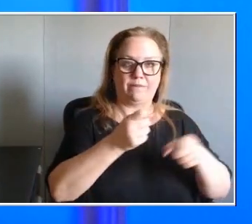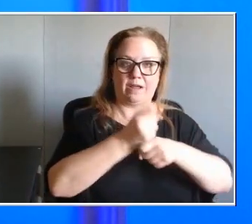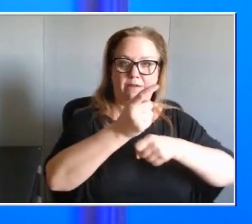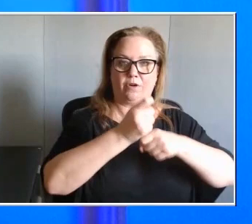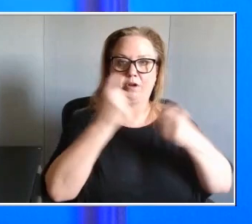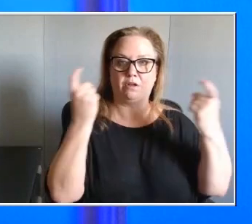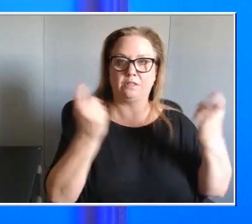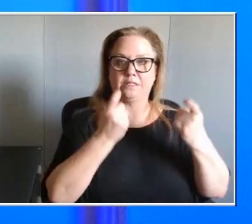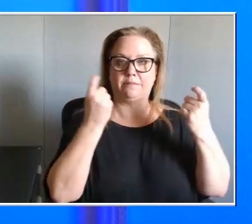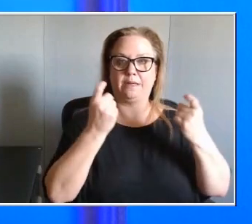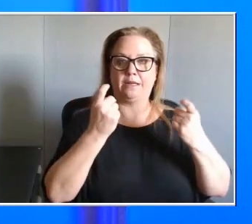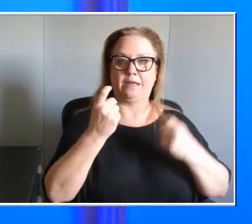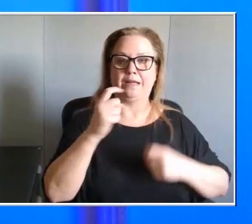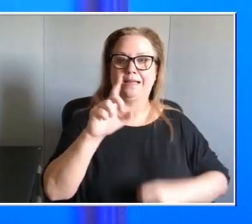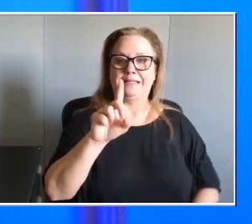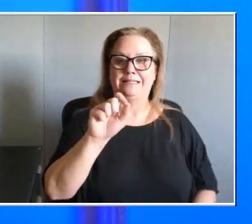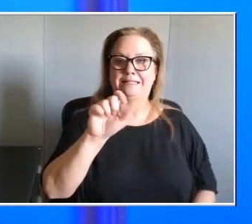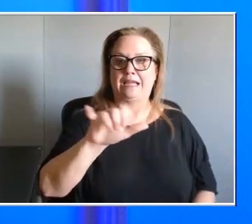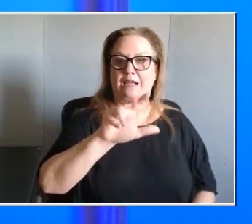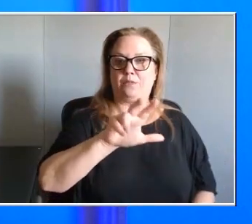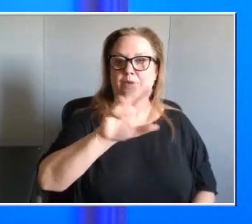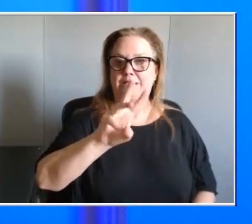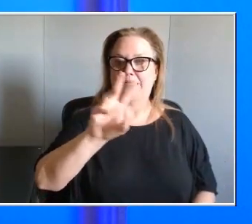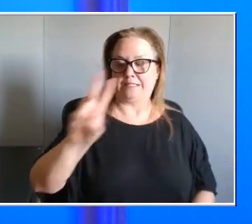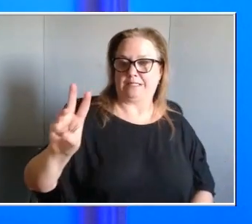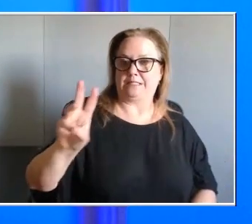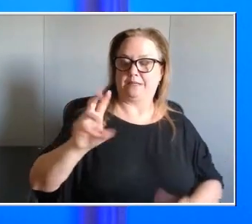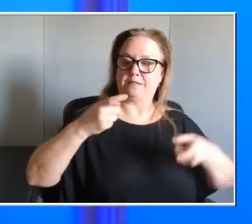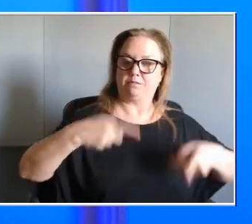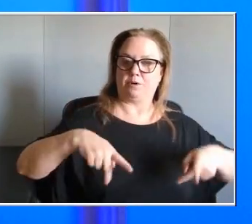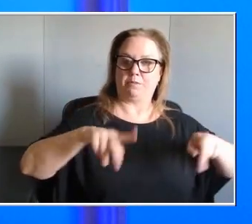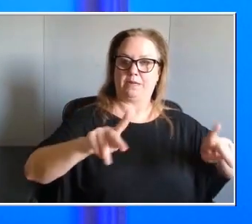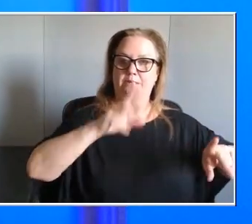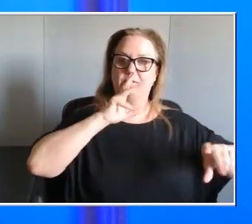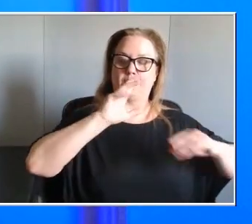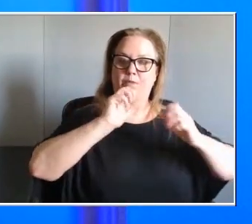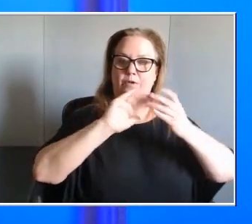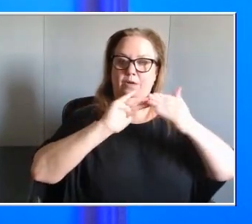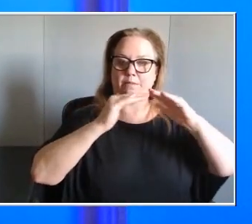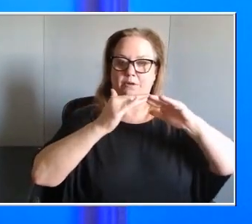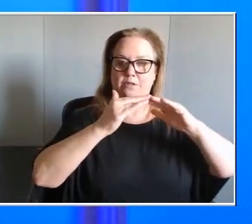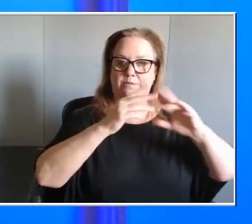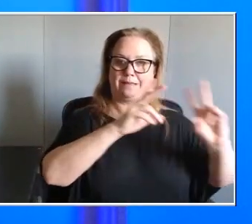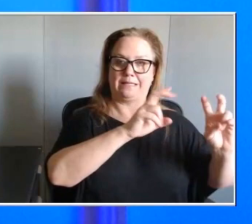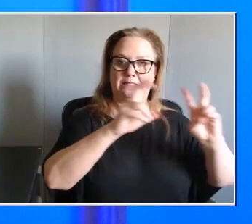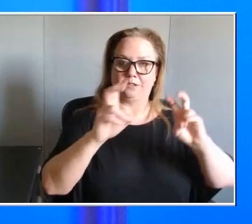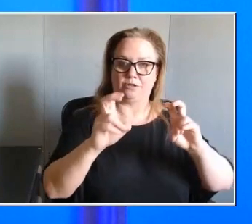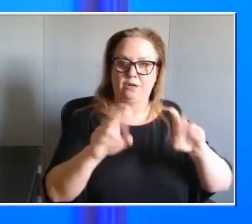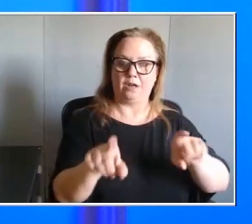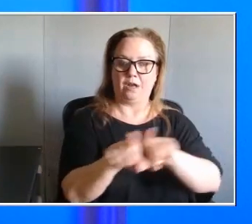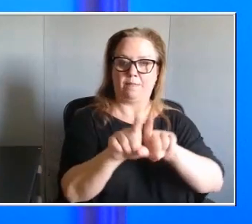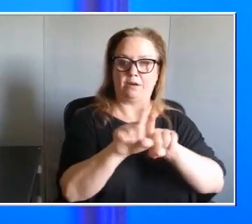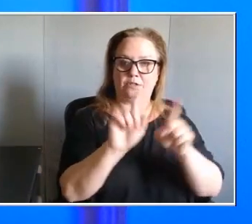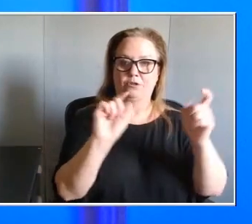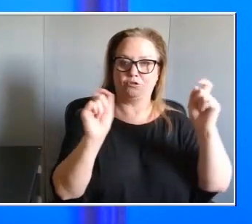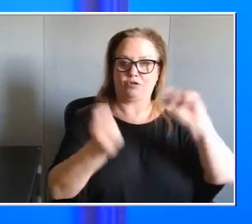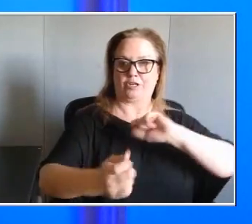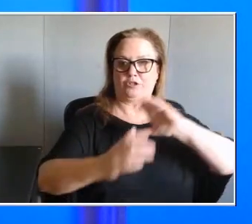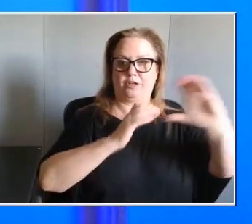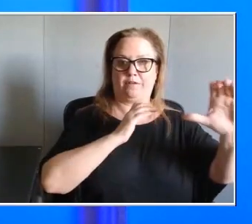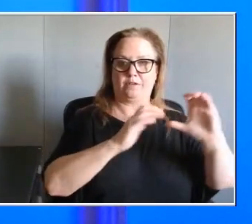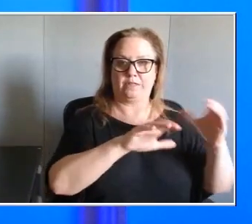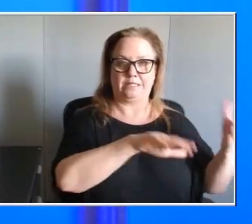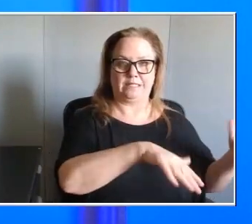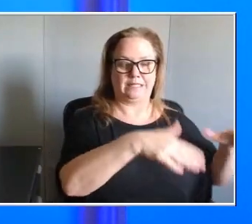Celebrate Day 366, and that was our opportunity to allow them to talk to their communities about these issues, but also to change the conversation from death